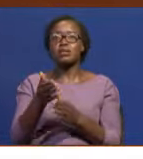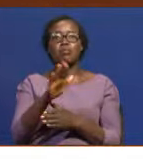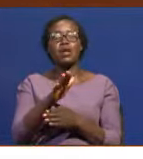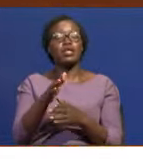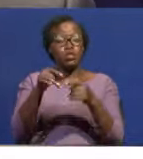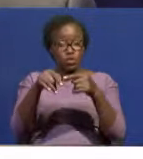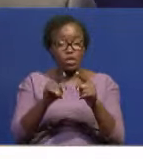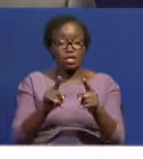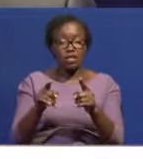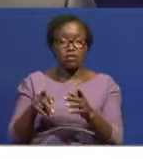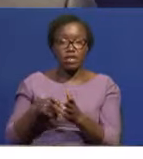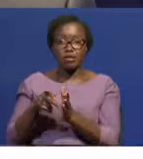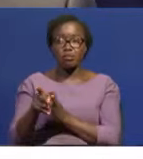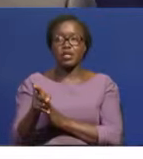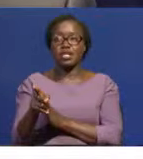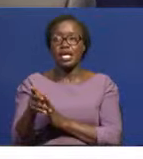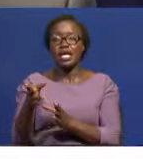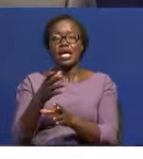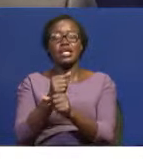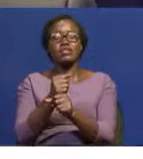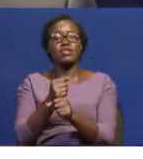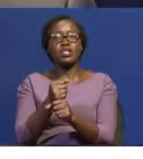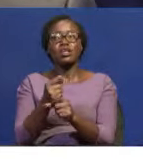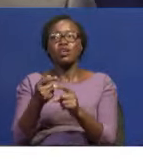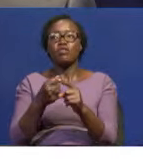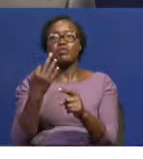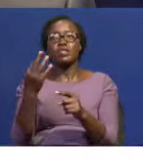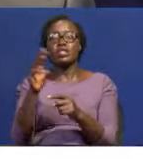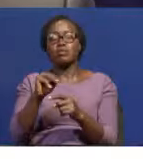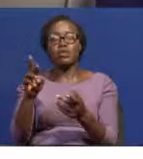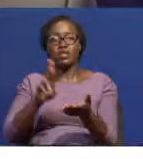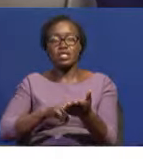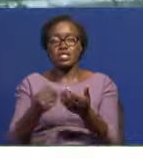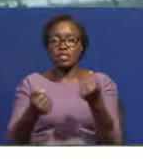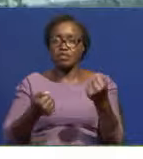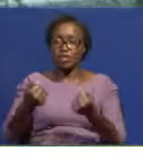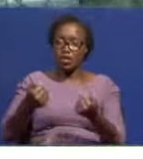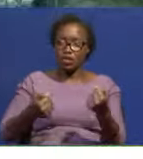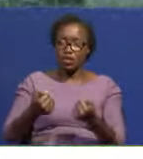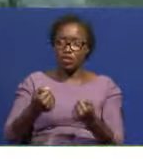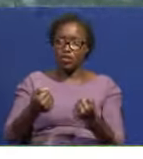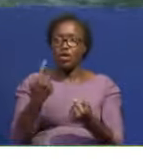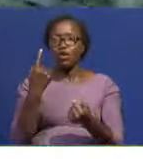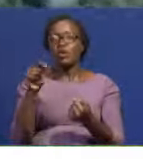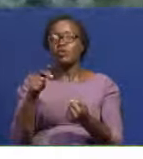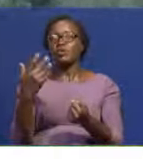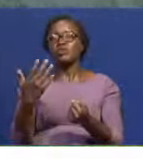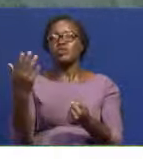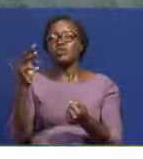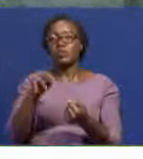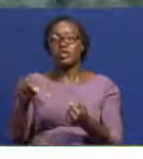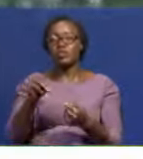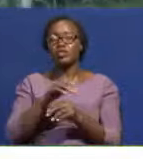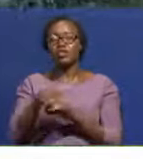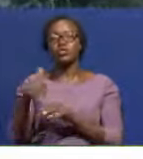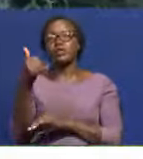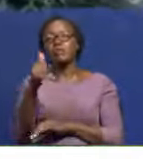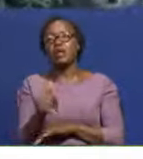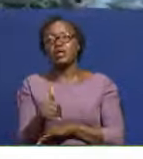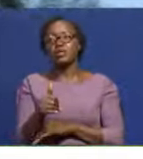your pocket. According to the association, out of the over 3 million registered vehicles on the roads, 1.5 million have not been